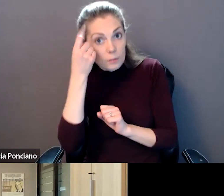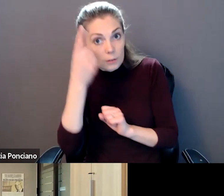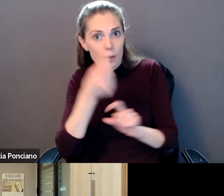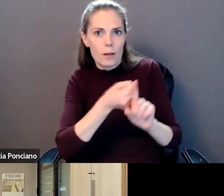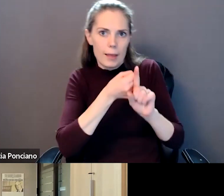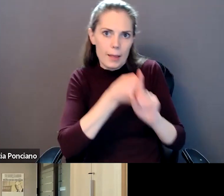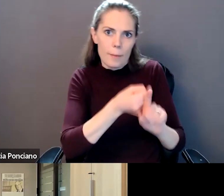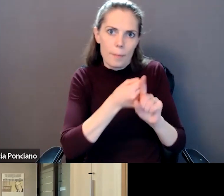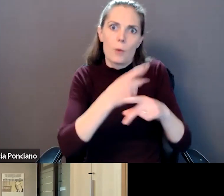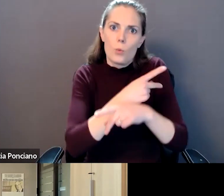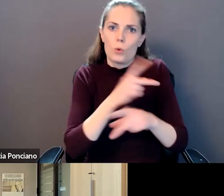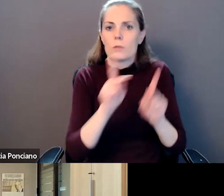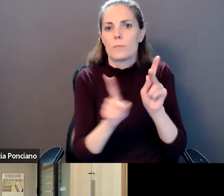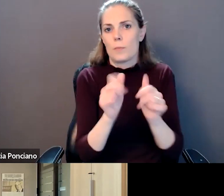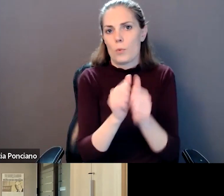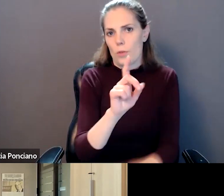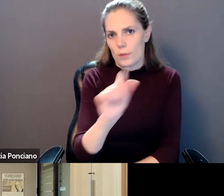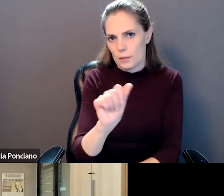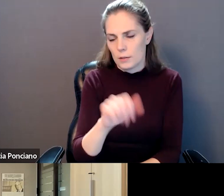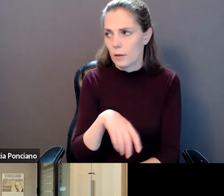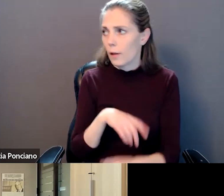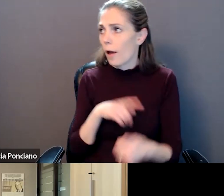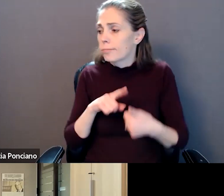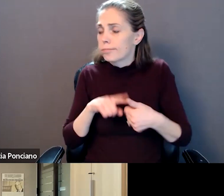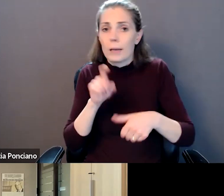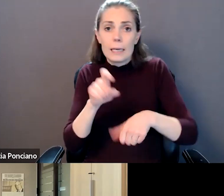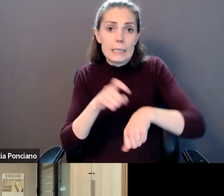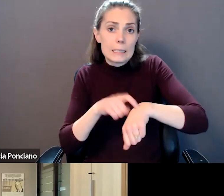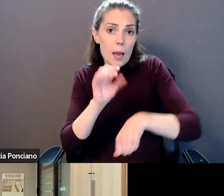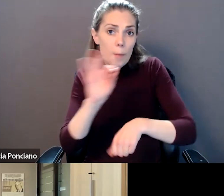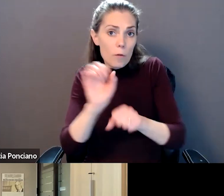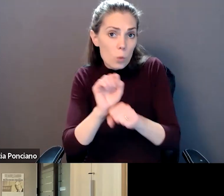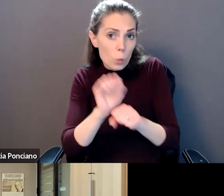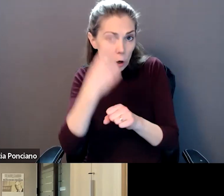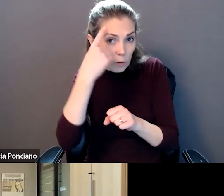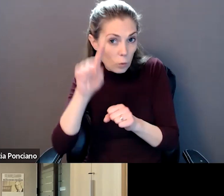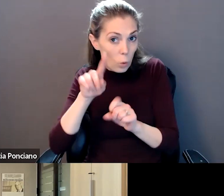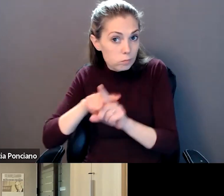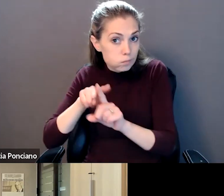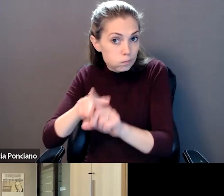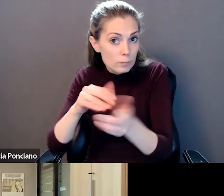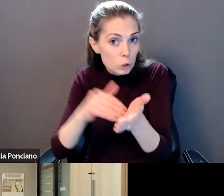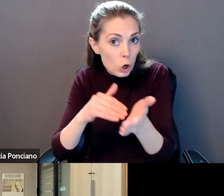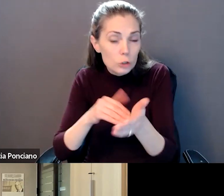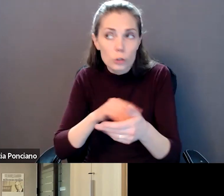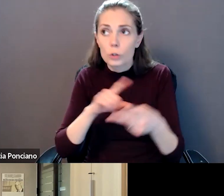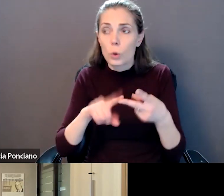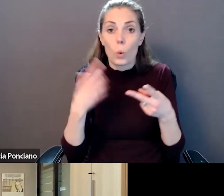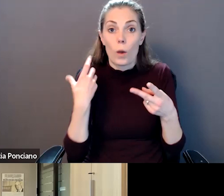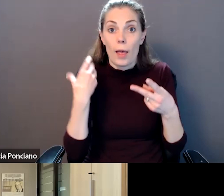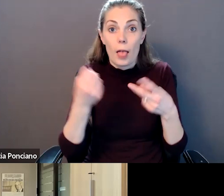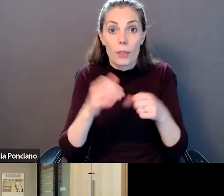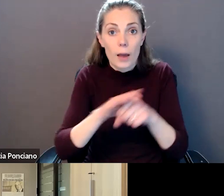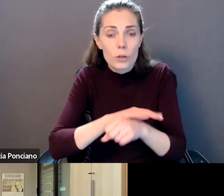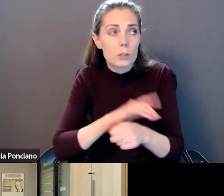can range from, time off work to attend medical appointments, to greater health benefit coverage, or to various accommodations within the